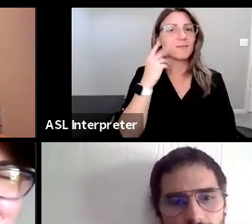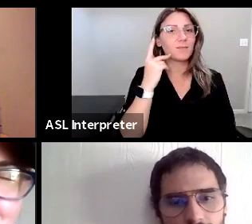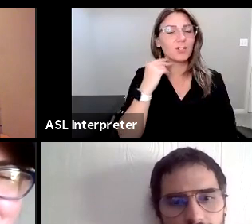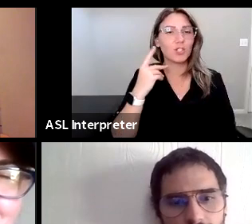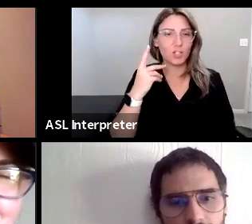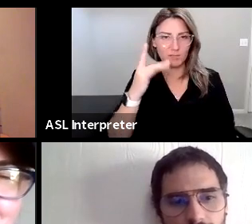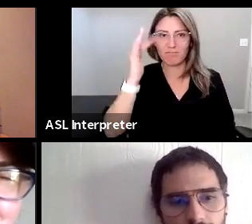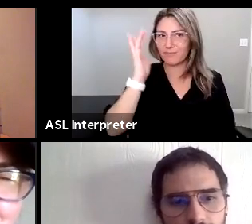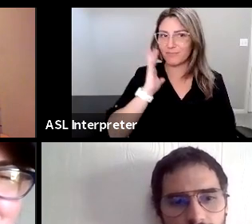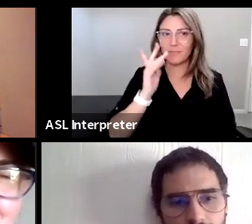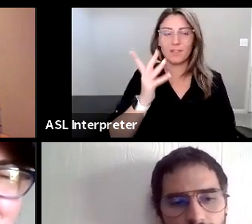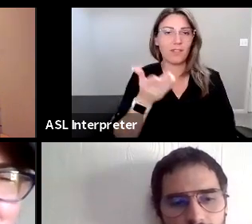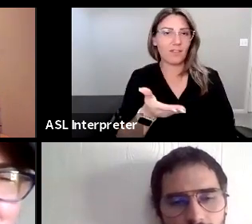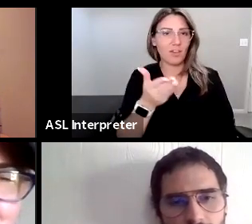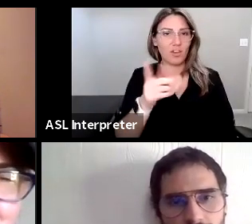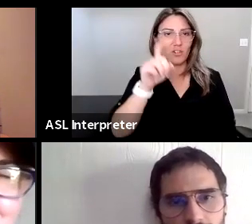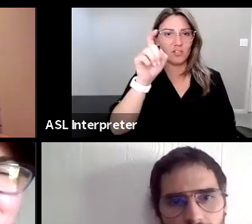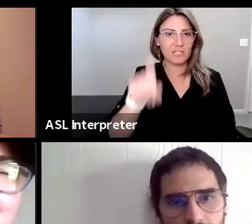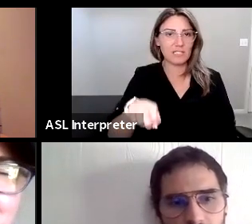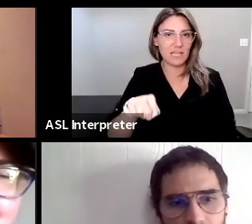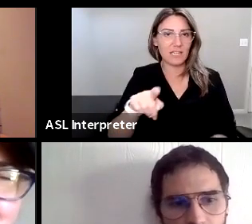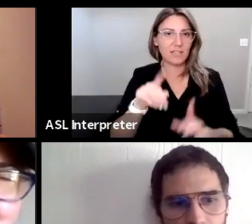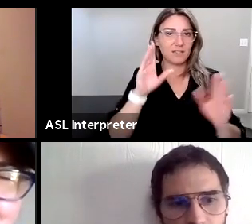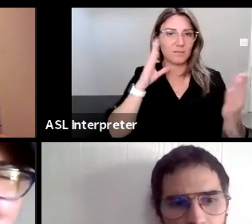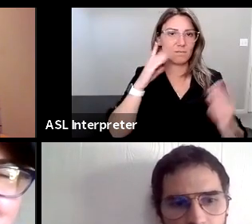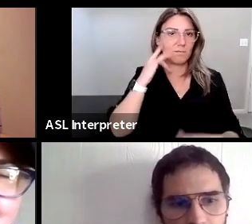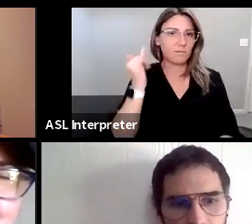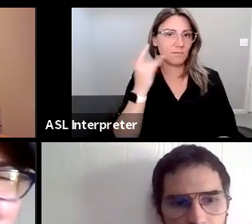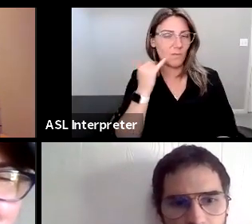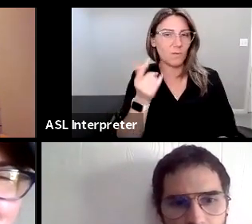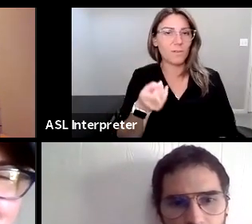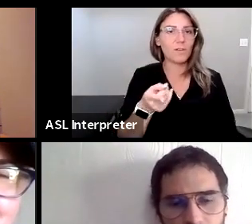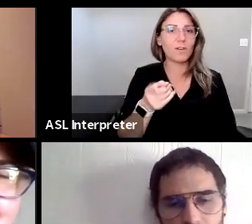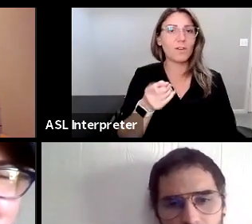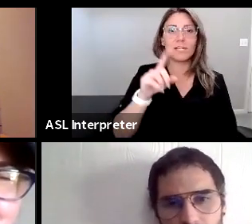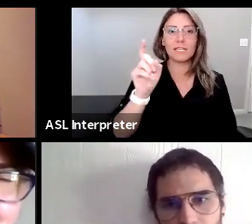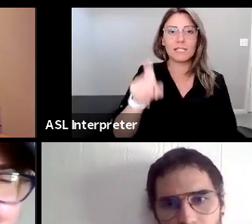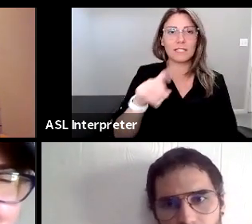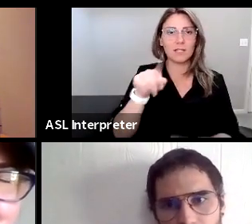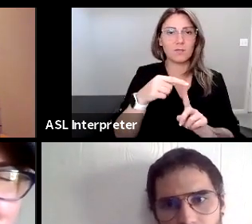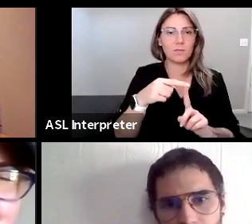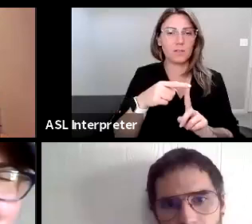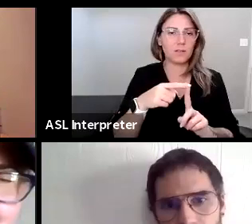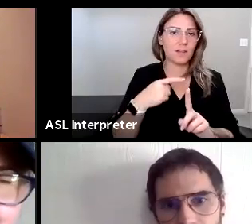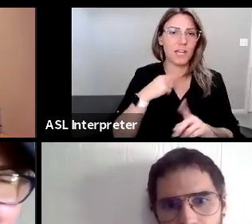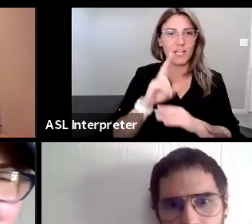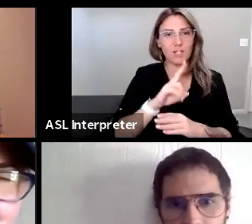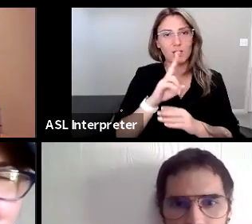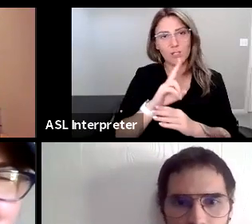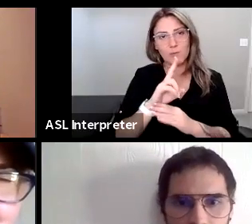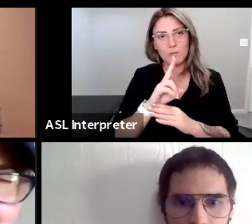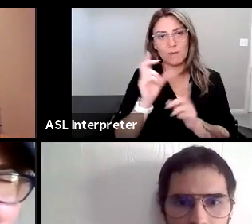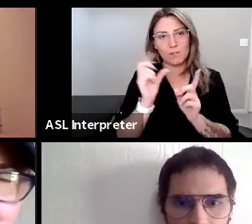was, there in Texas, where, when I would use the